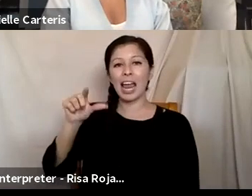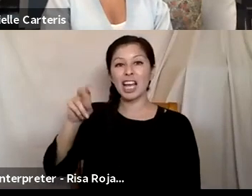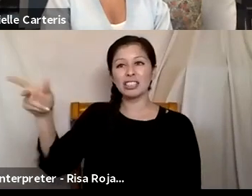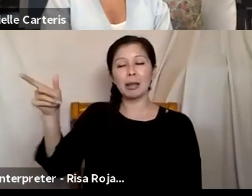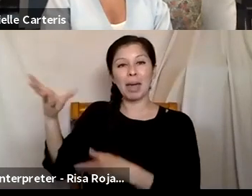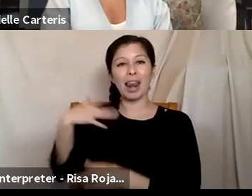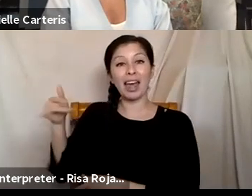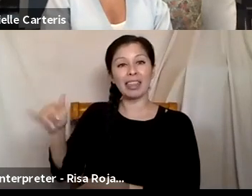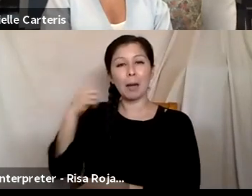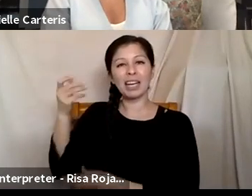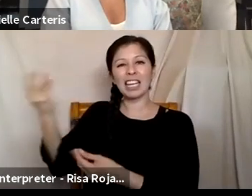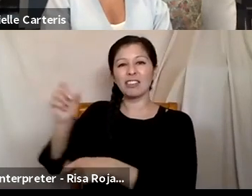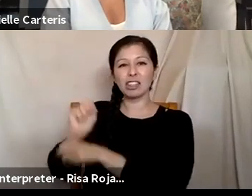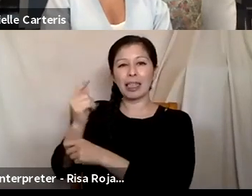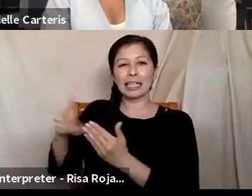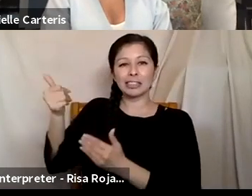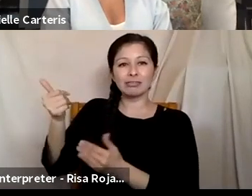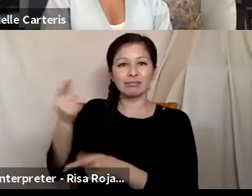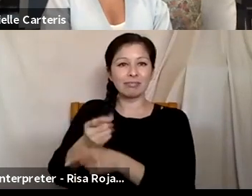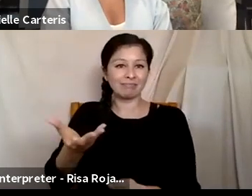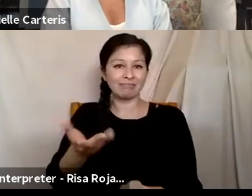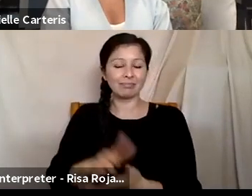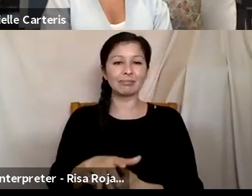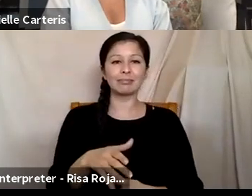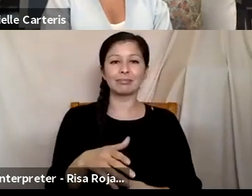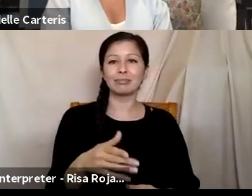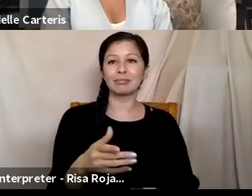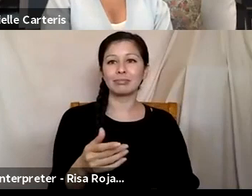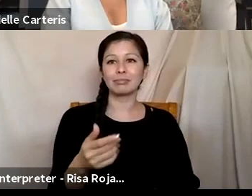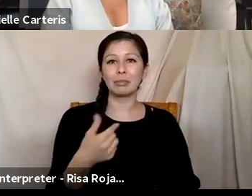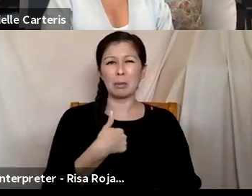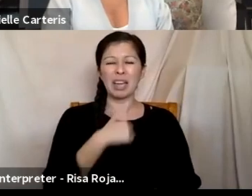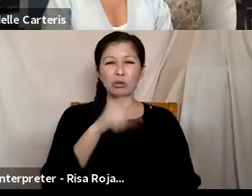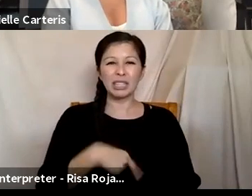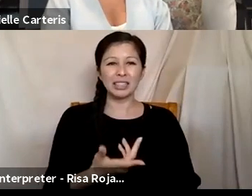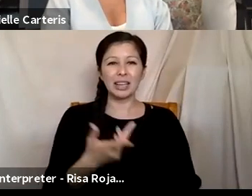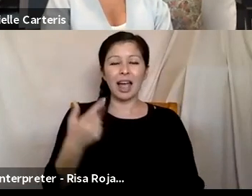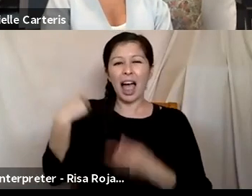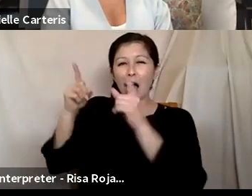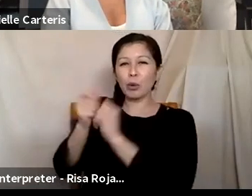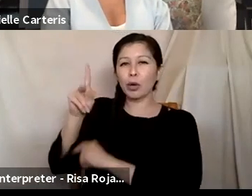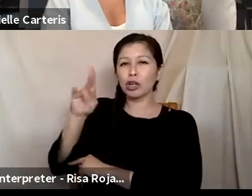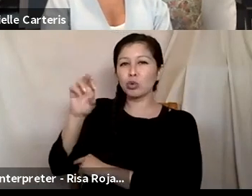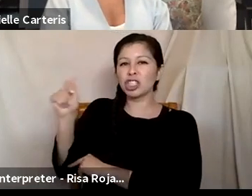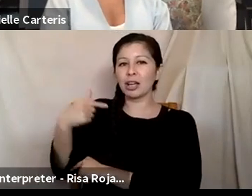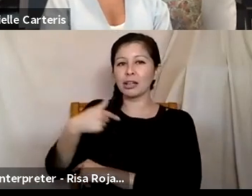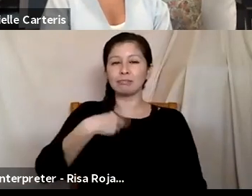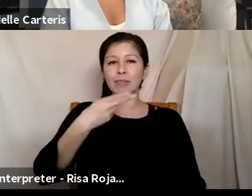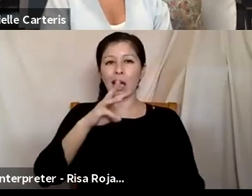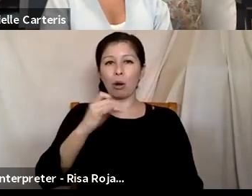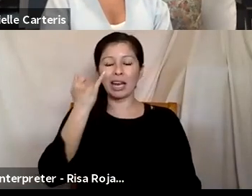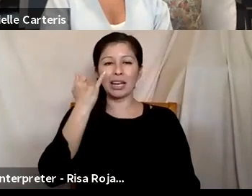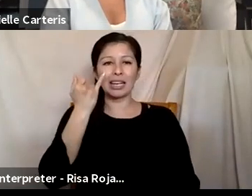because it makes their job a little easier. Right. I could be wrong there. I agree with Krisha. I think that you should be